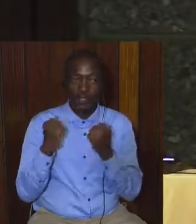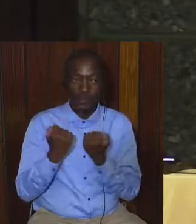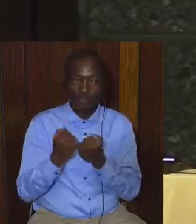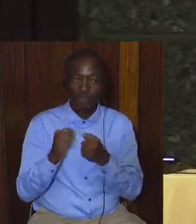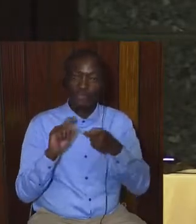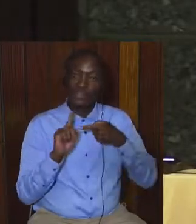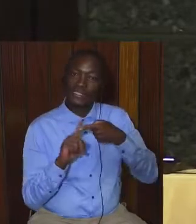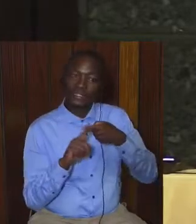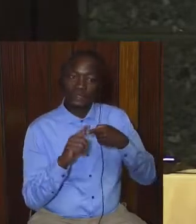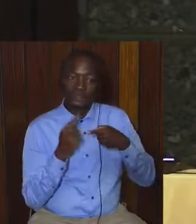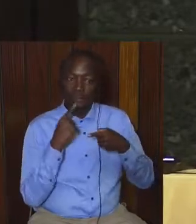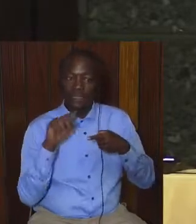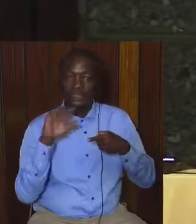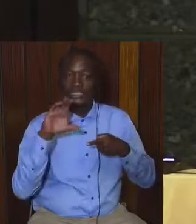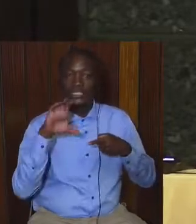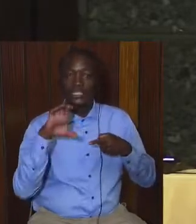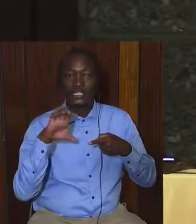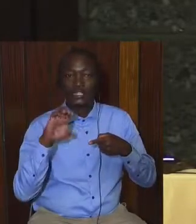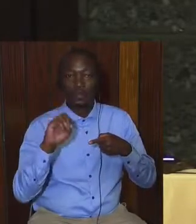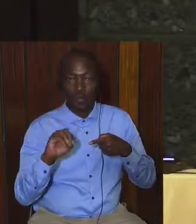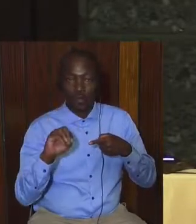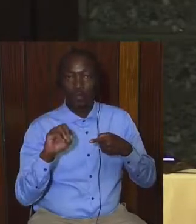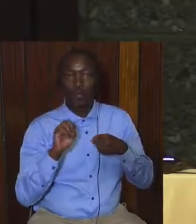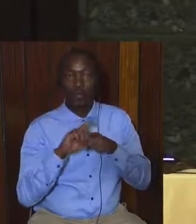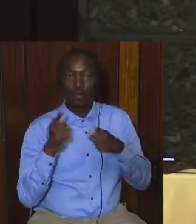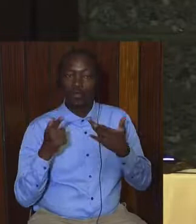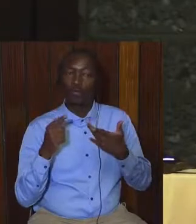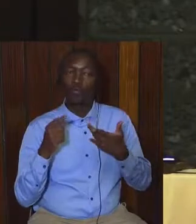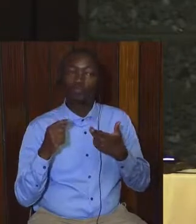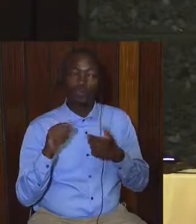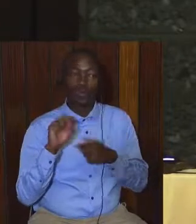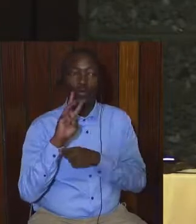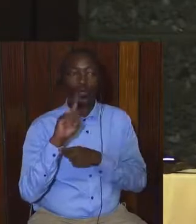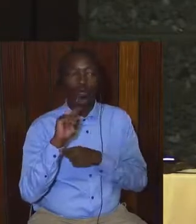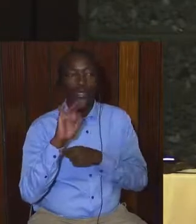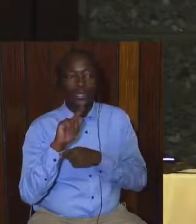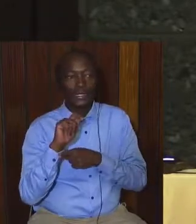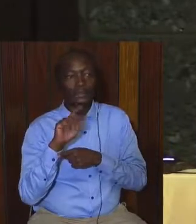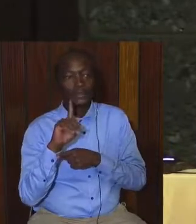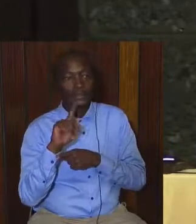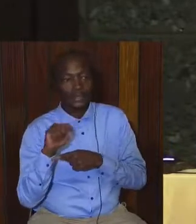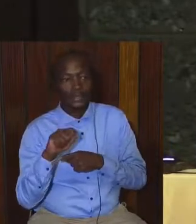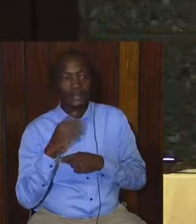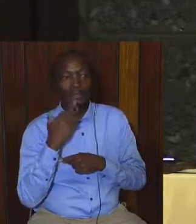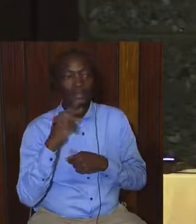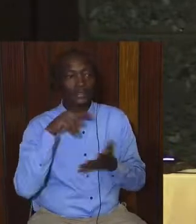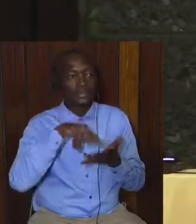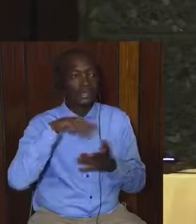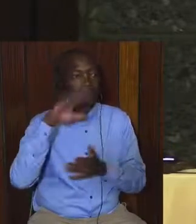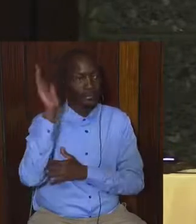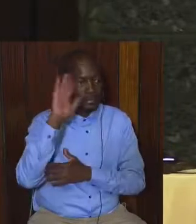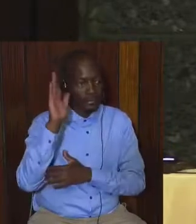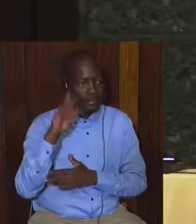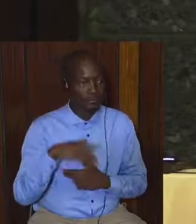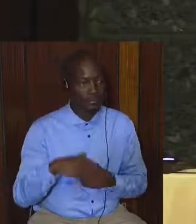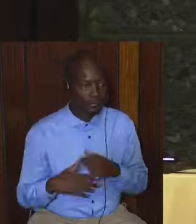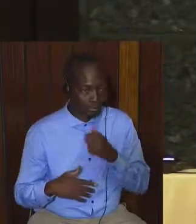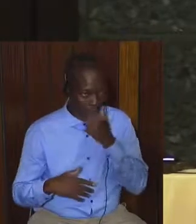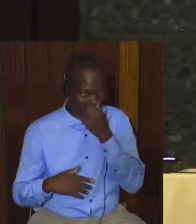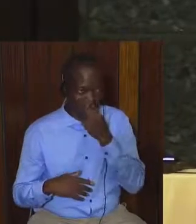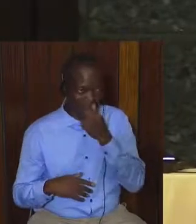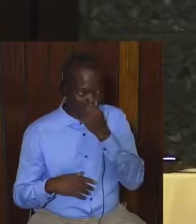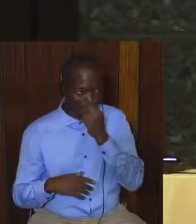firstly by the CEO of Gautrain Management Agency, William Dex. I think, William, you can just stand up so that everybody can see